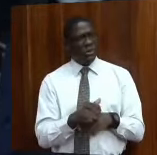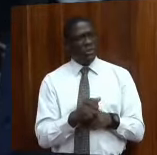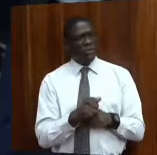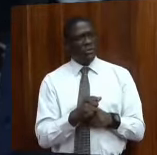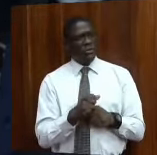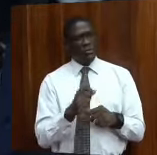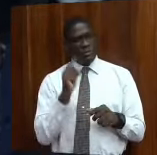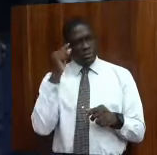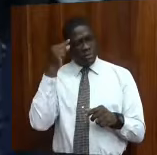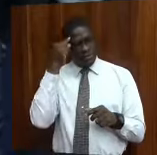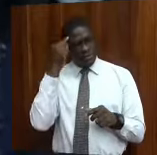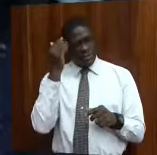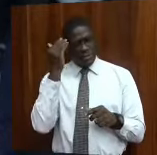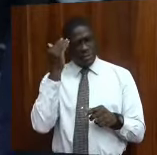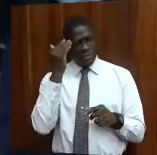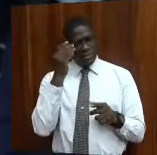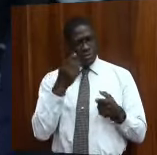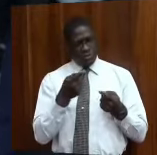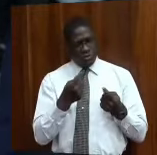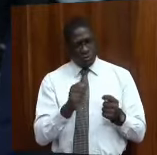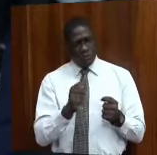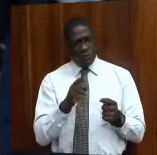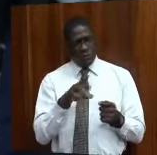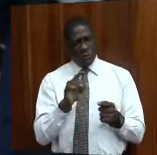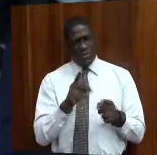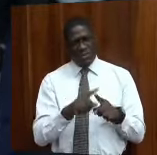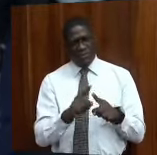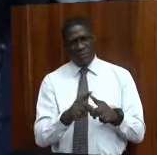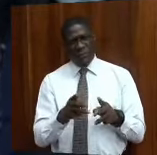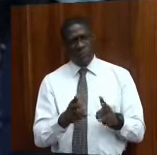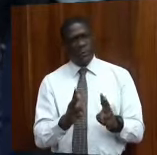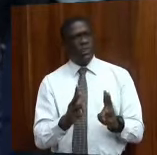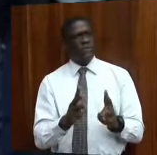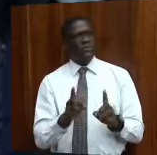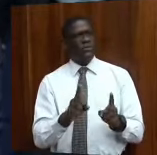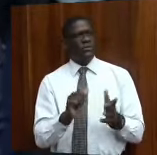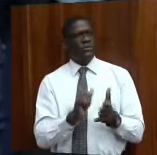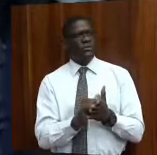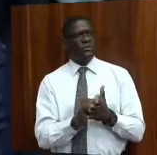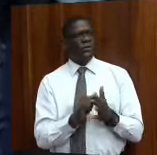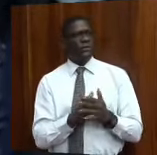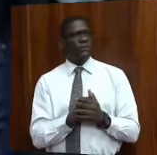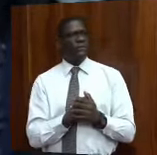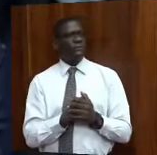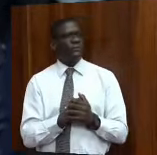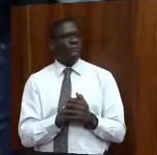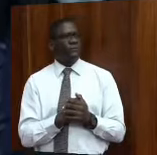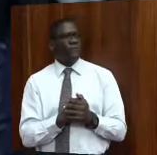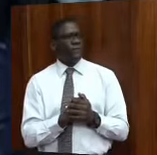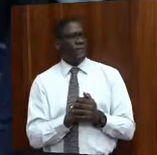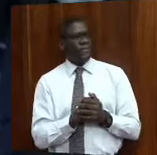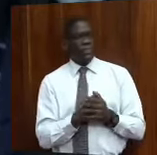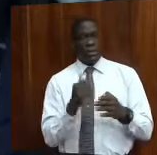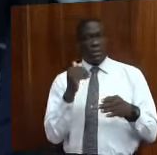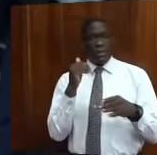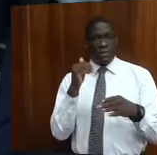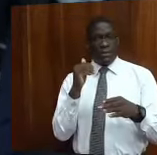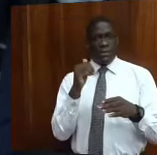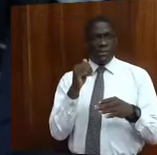prudence. Mr. Speaker, the St. Lucian Development Bank will be required to play a more significant role